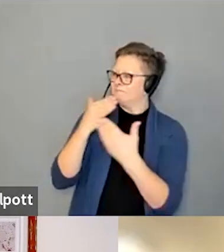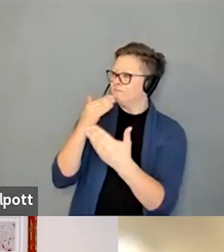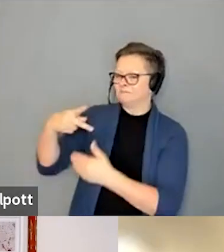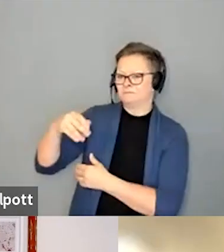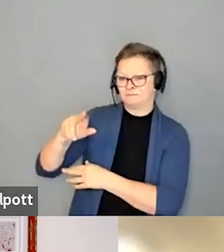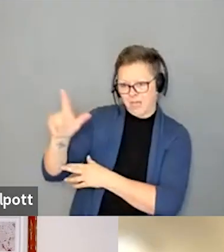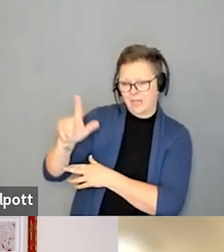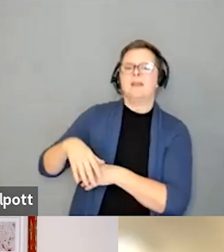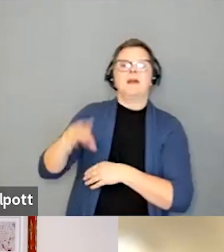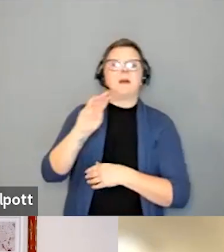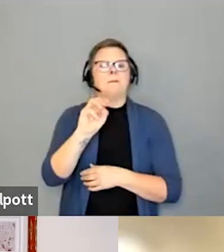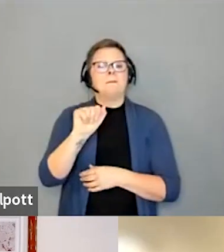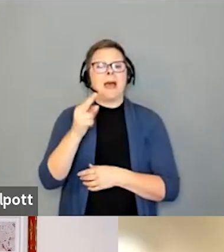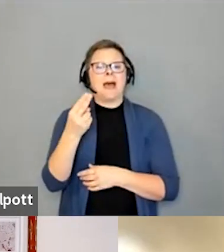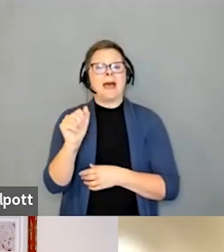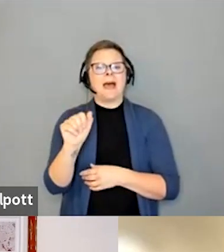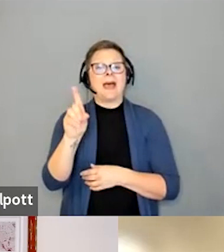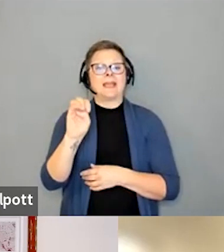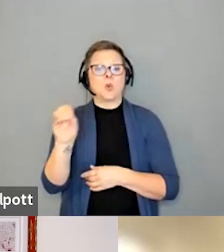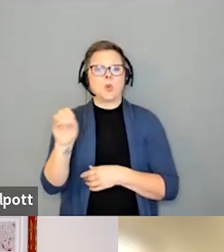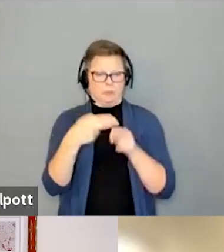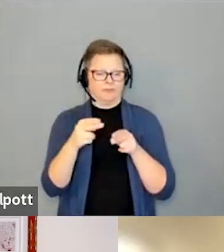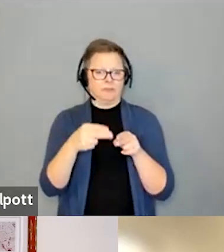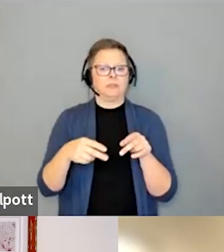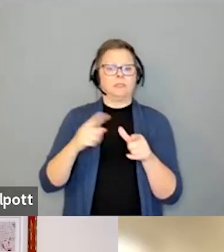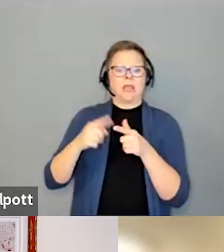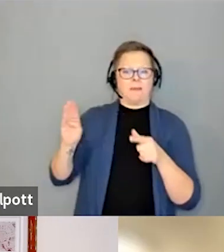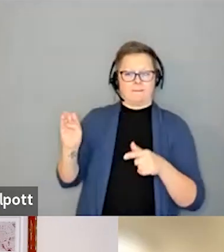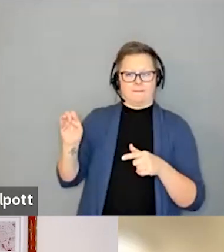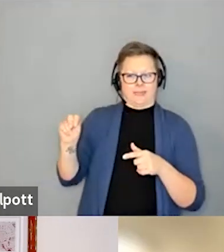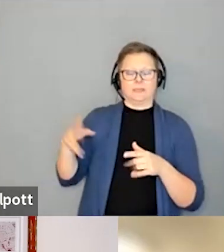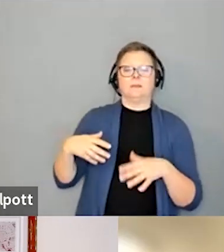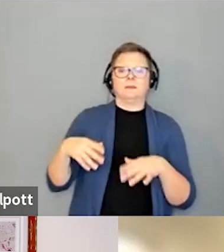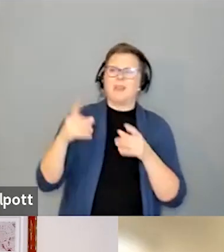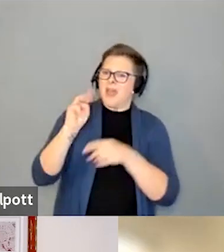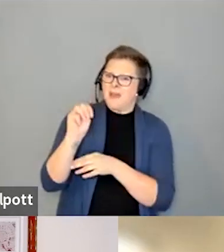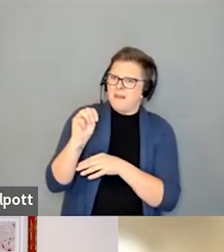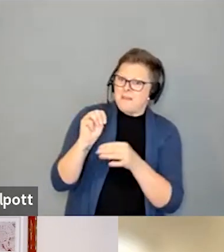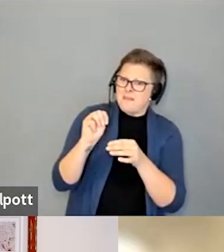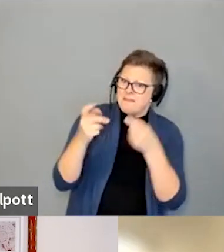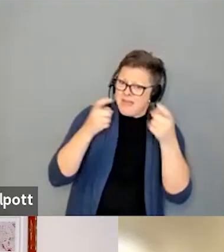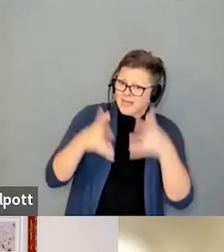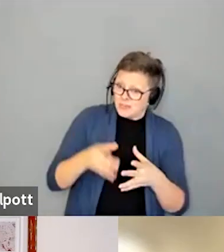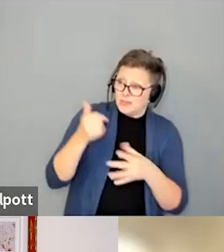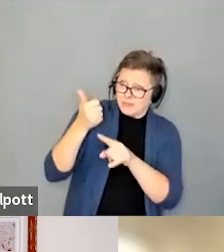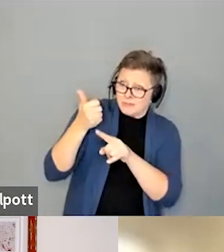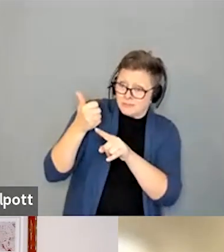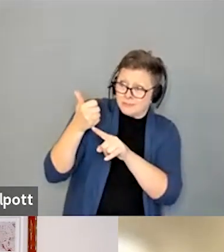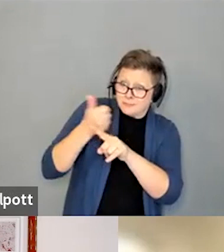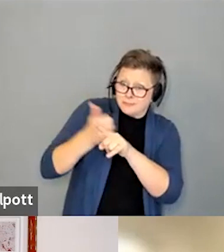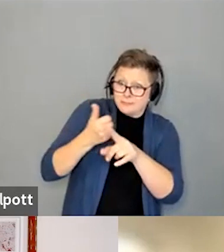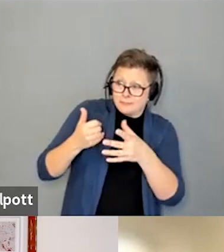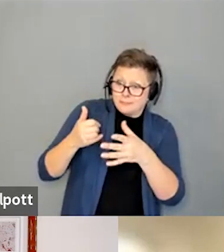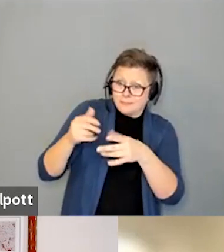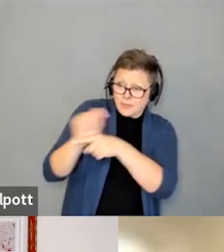and then I'll go to you, Ben. But just briefly, Mahadeo, I mean, don't managers receive training? What's going? Why are we